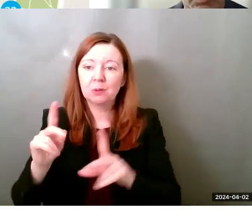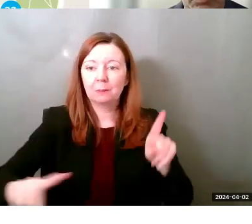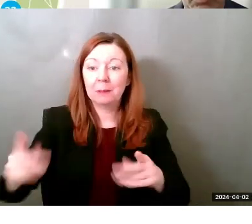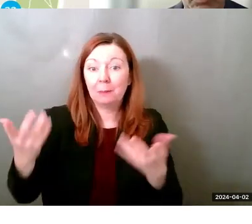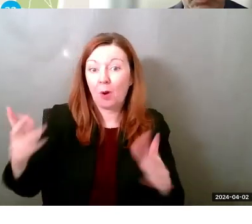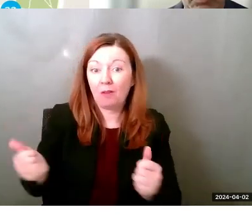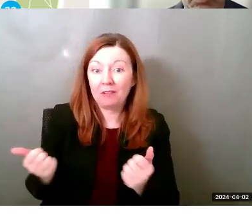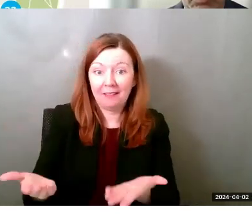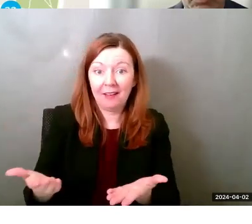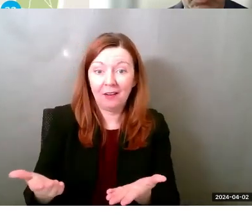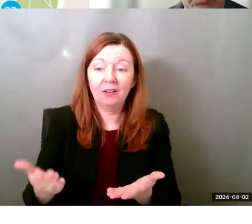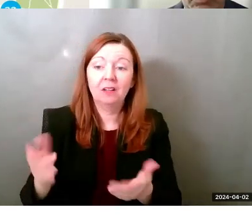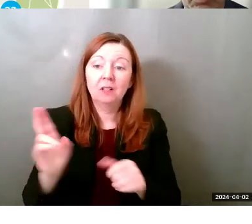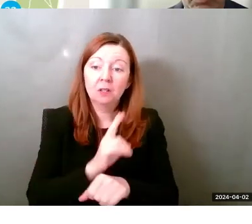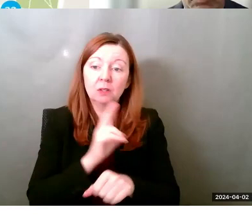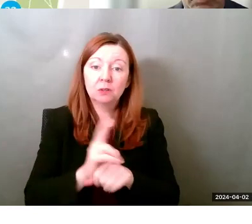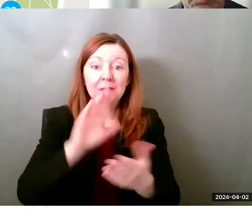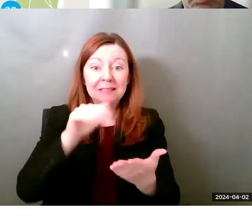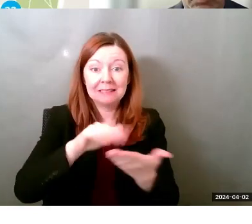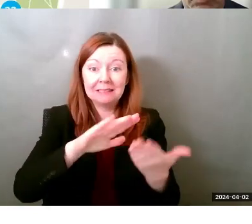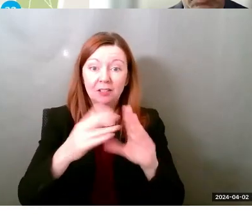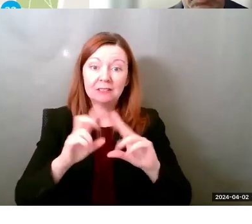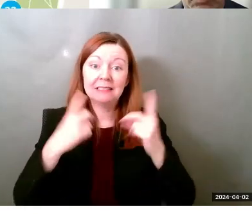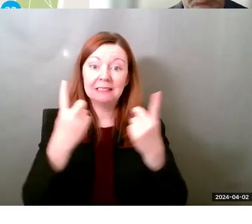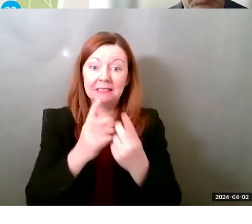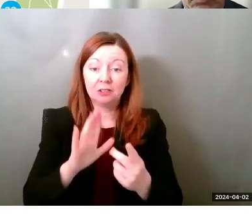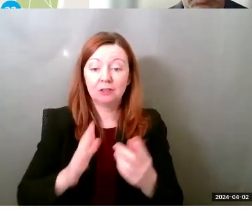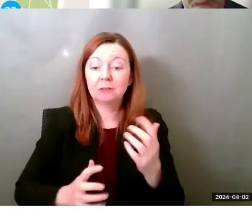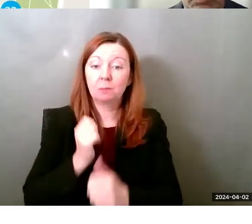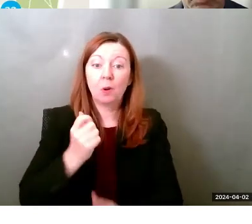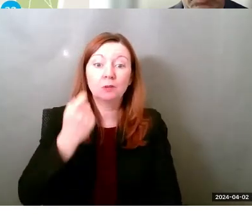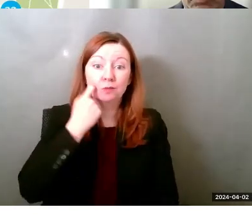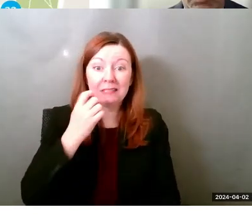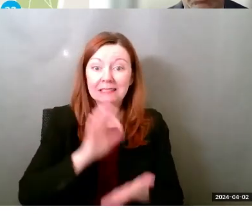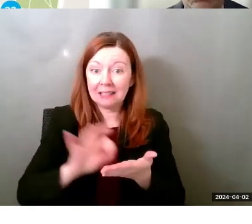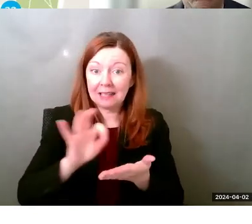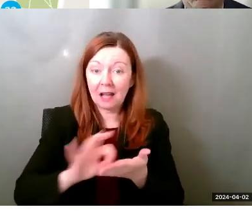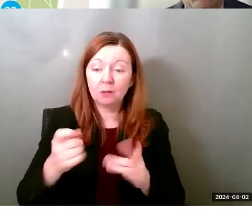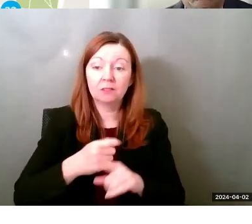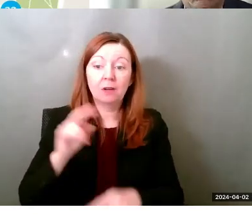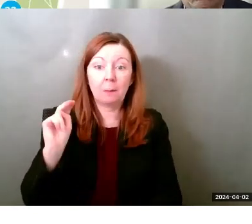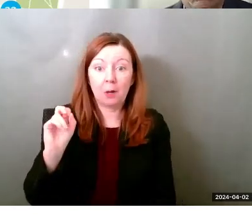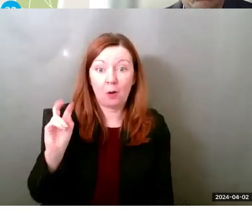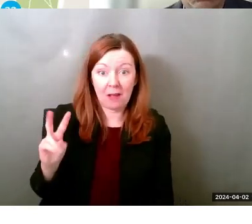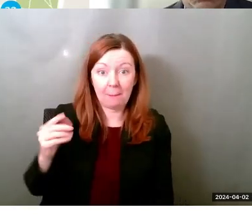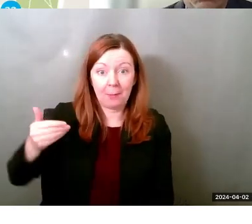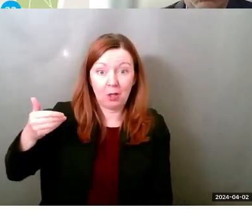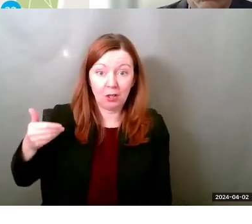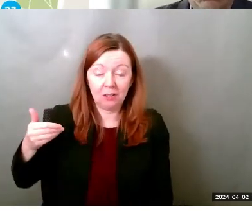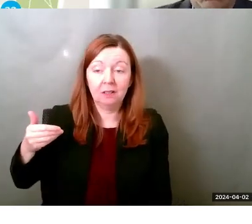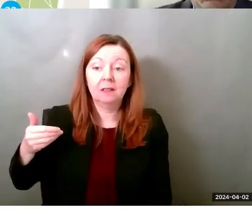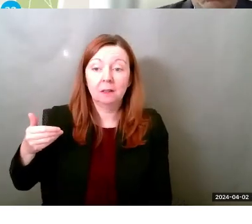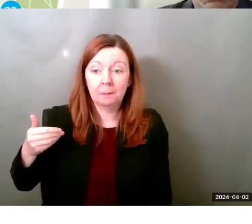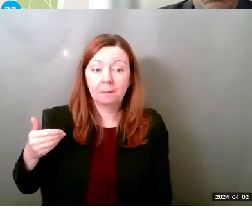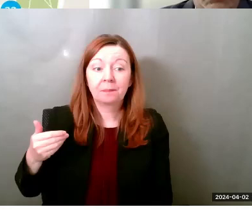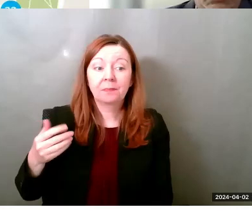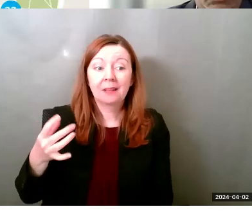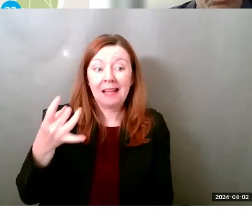that are already in the area. And so using Center City District's most recent counts from November, the